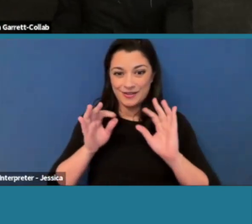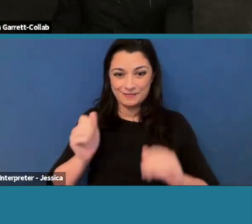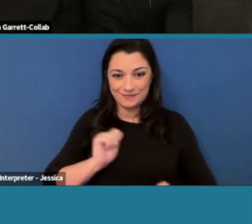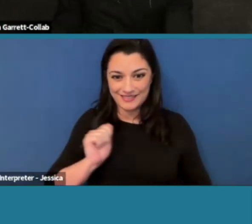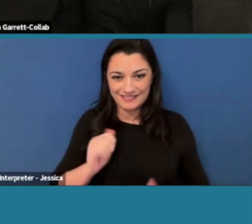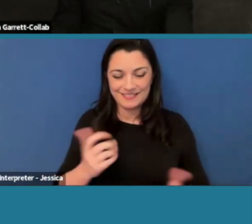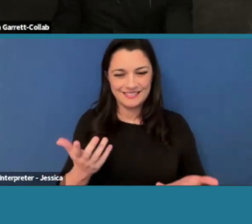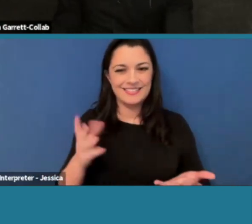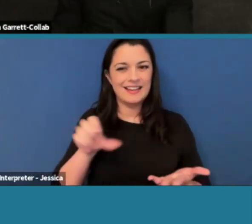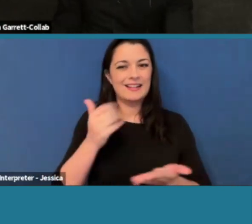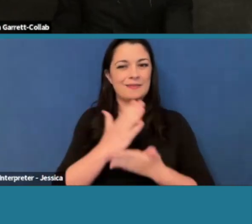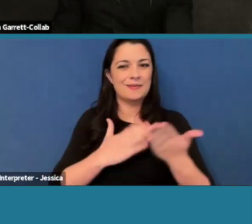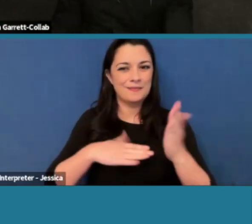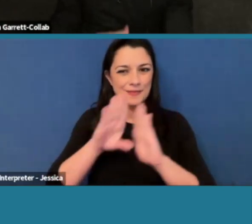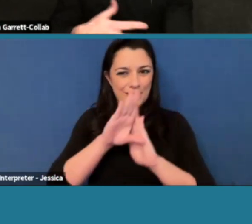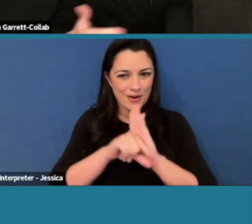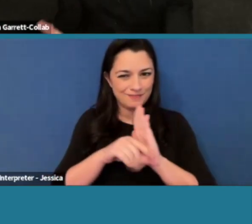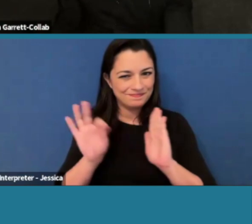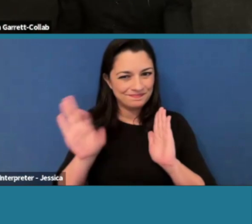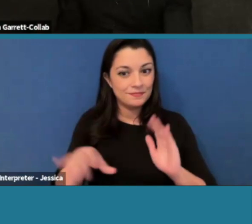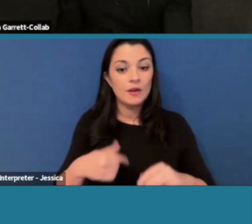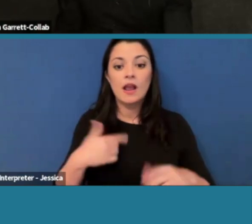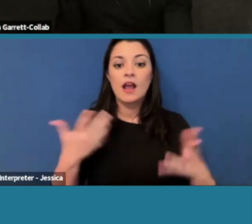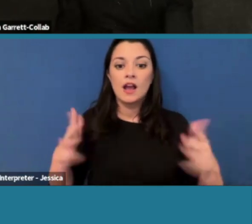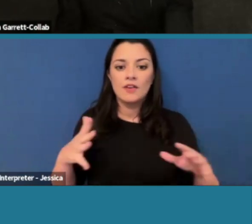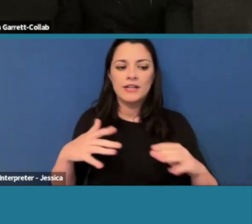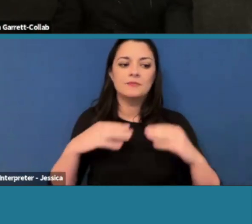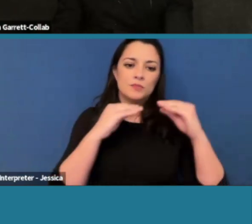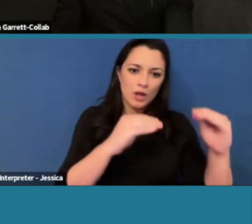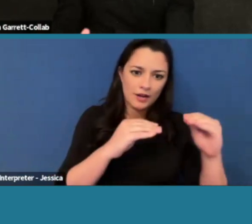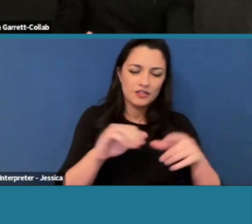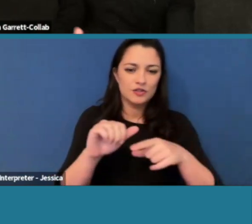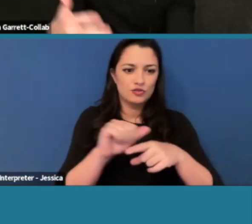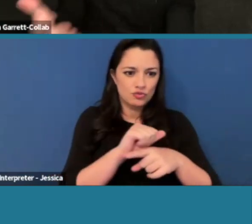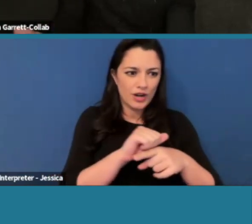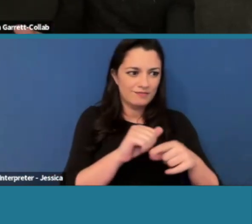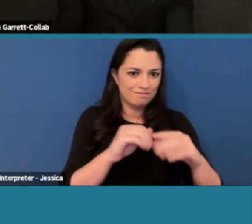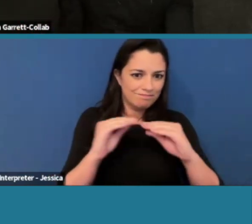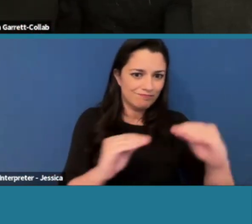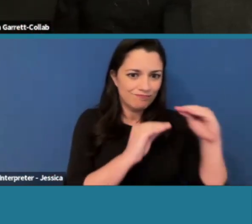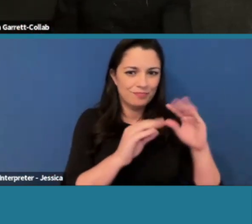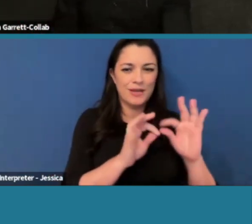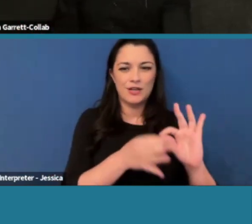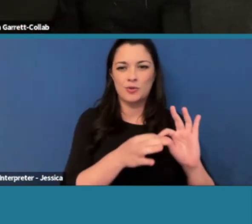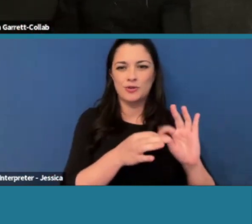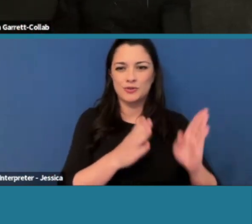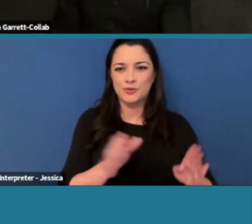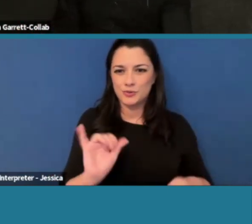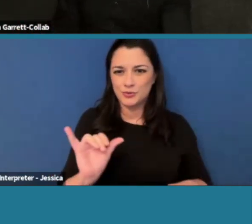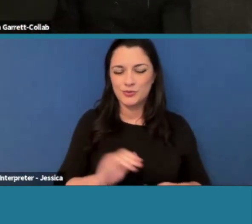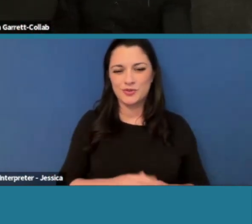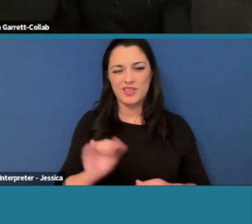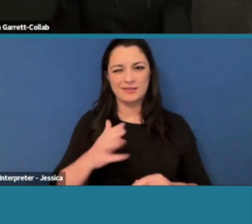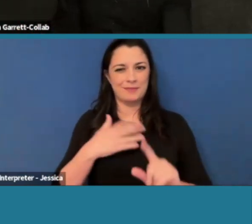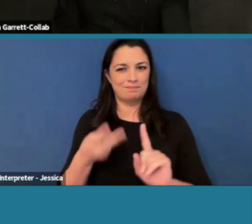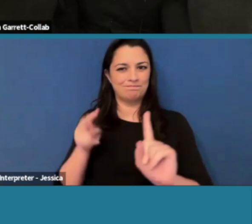is another part of my background. I've taught and trained interpreters too. So that's kind of where I'm coming from with this view from an